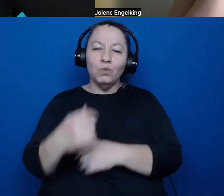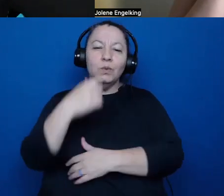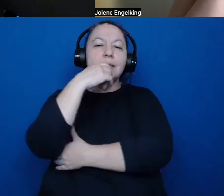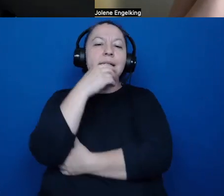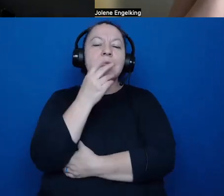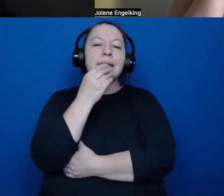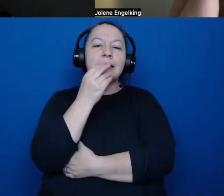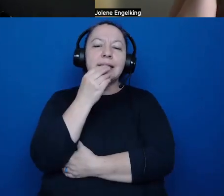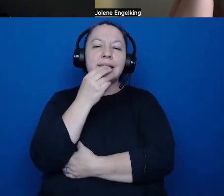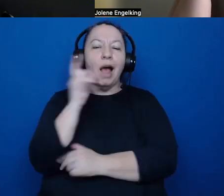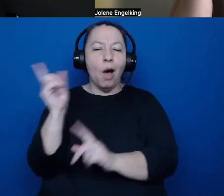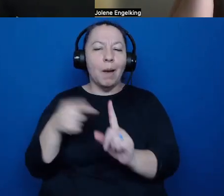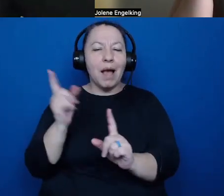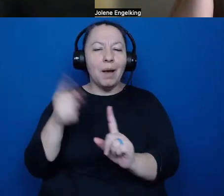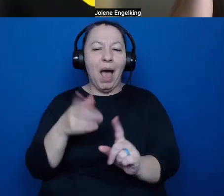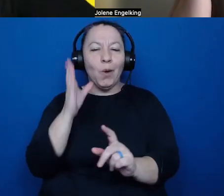I'm going to come back to it. Hold on one second.